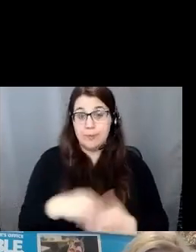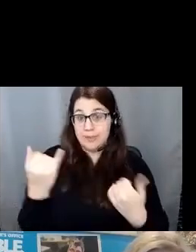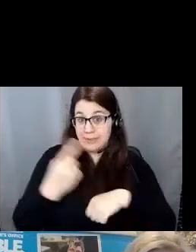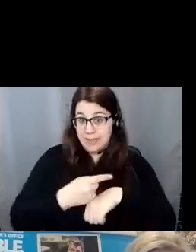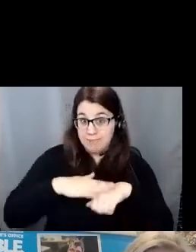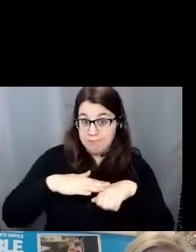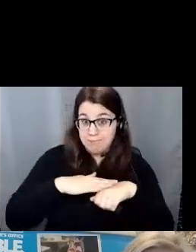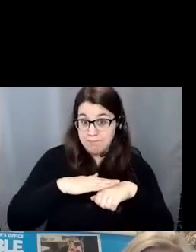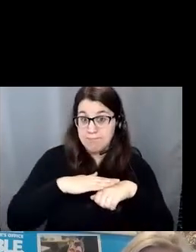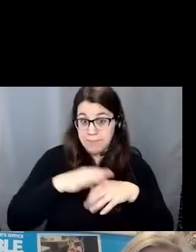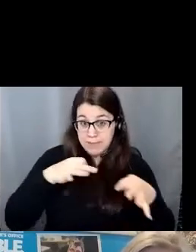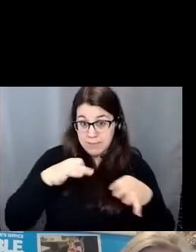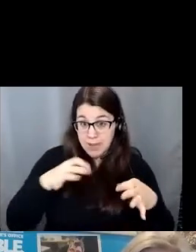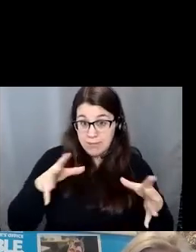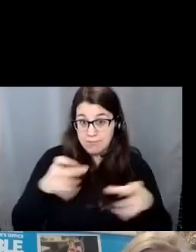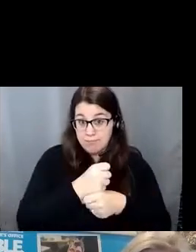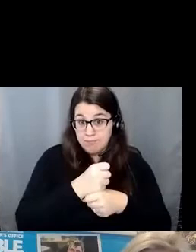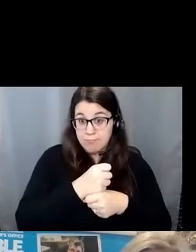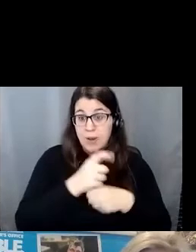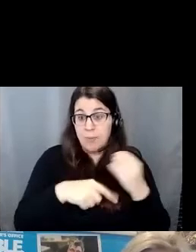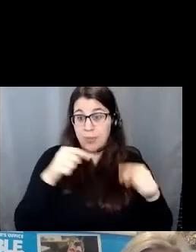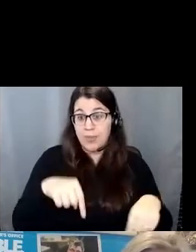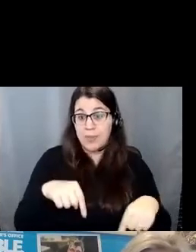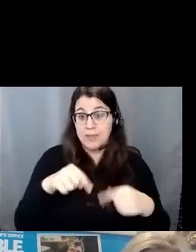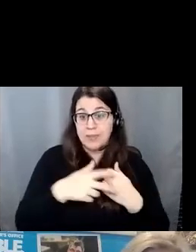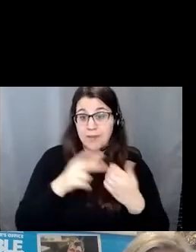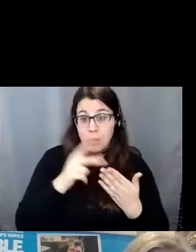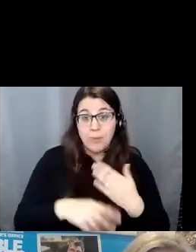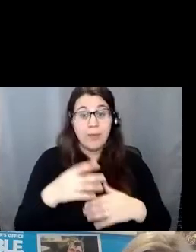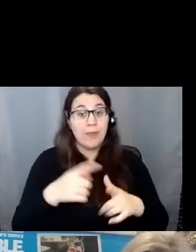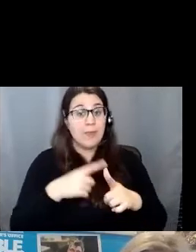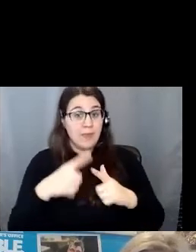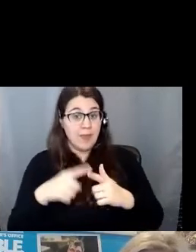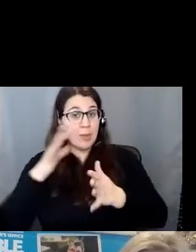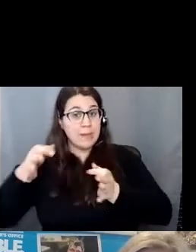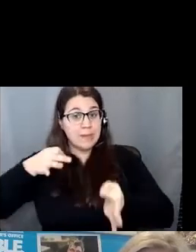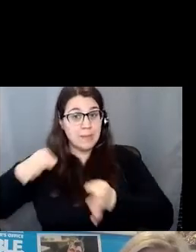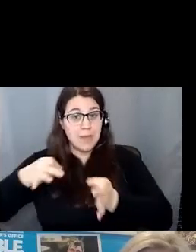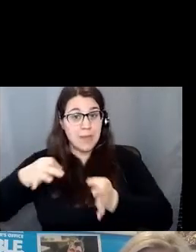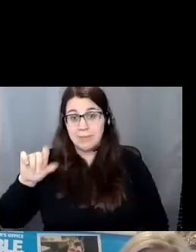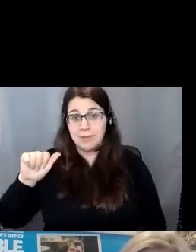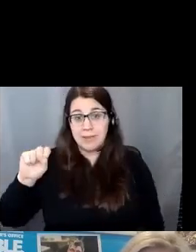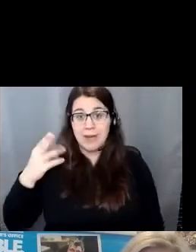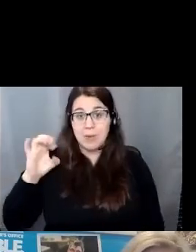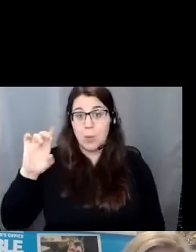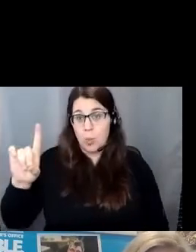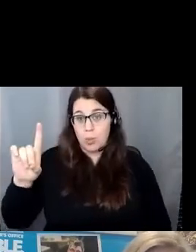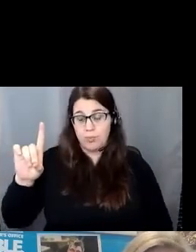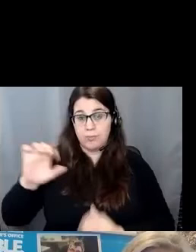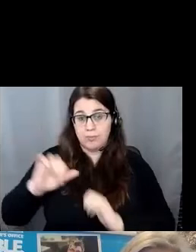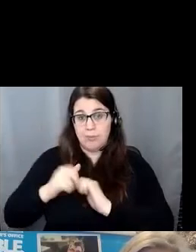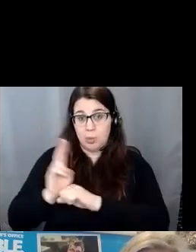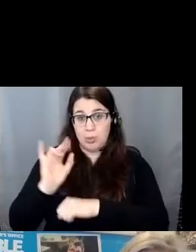the WVABLE Savings Program, followed by a walkthrough of the online dashboard. You will learn how to make contributions